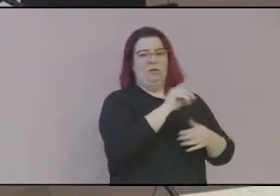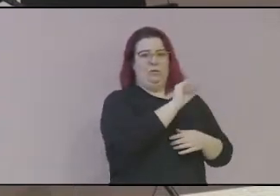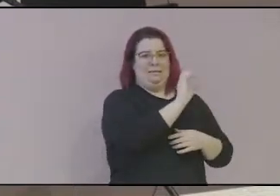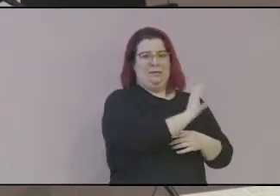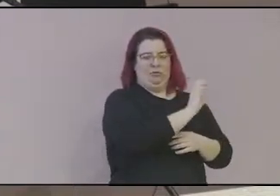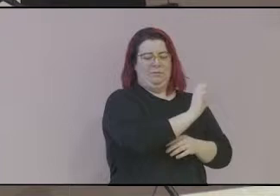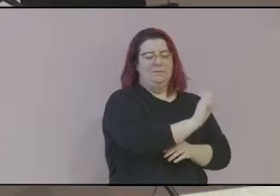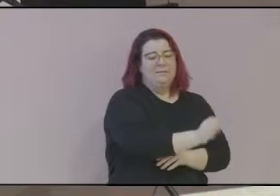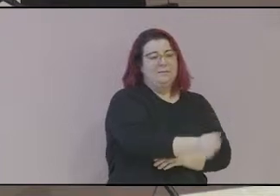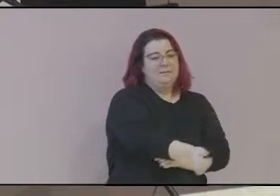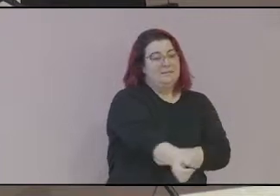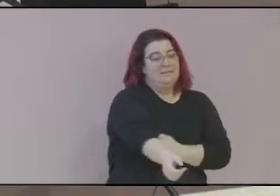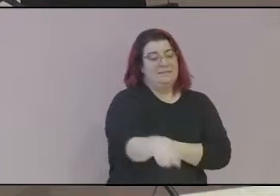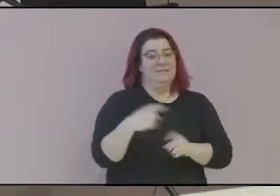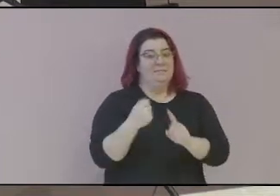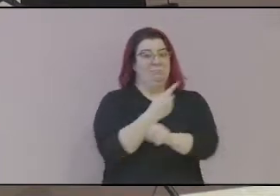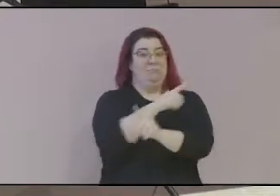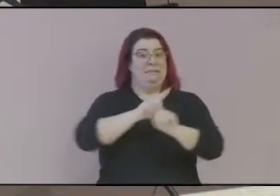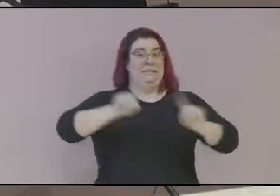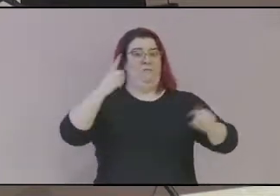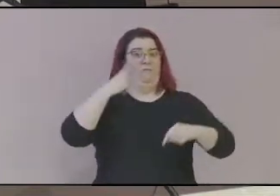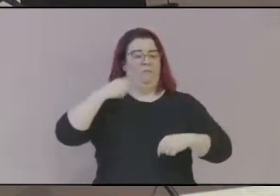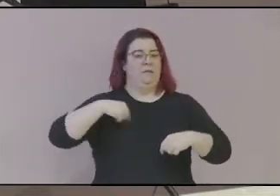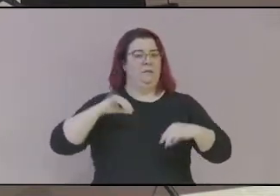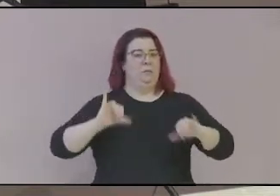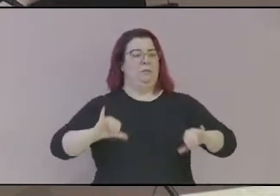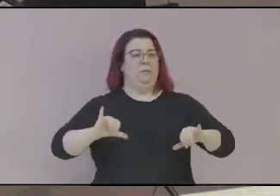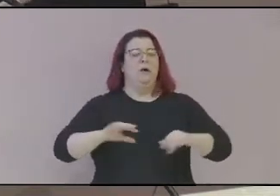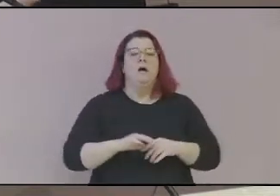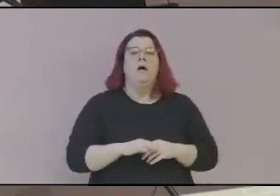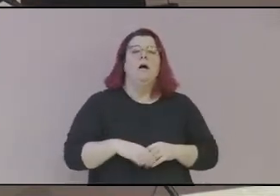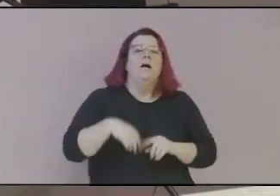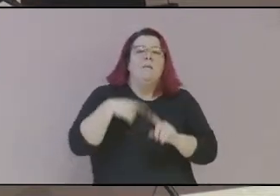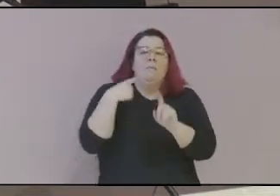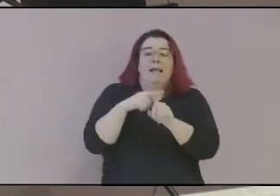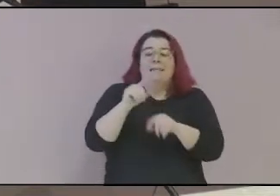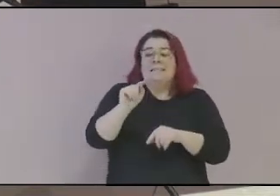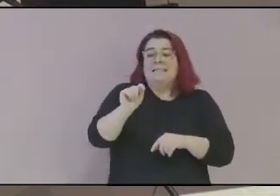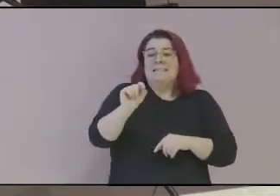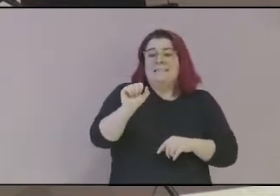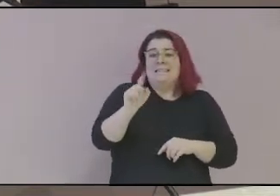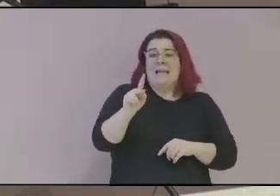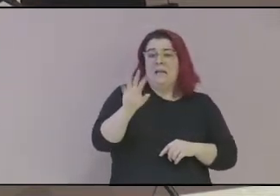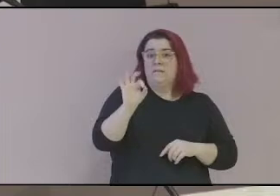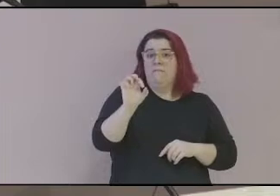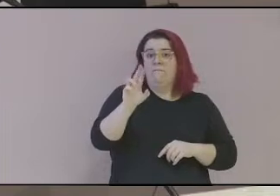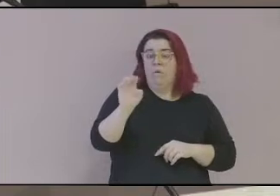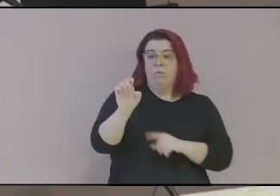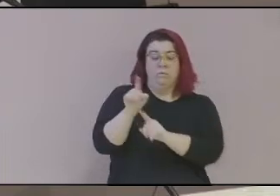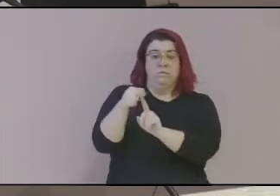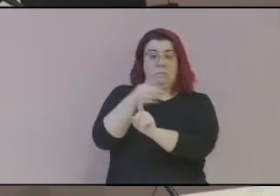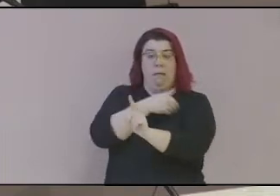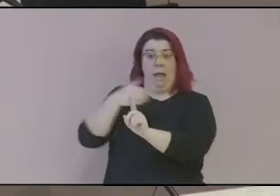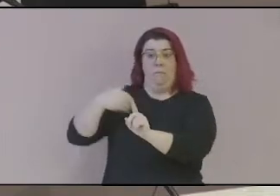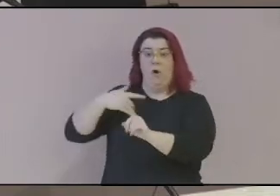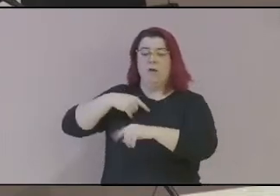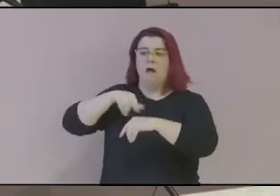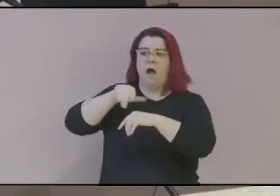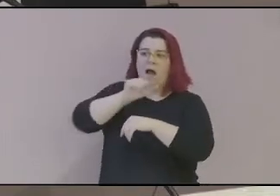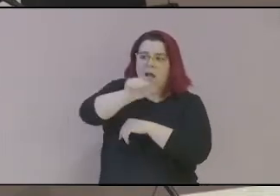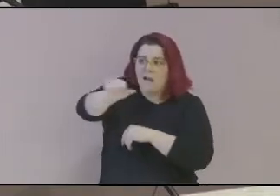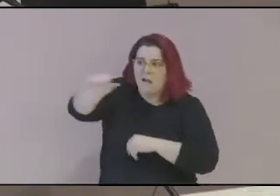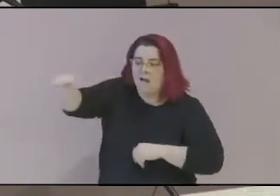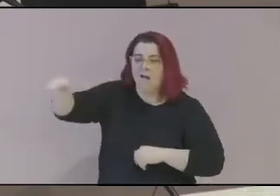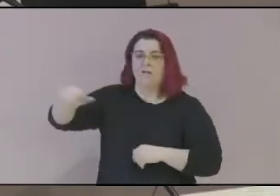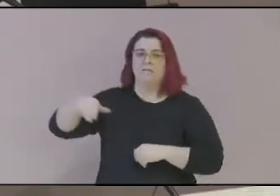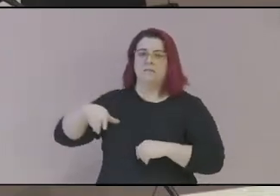I also wrote to a bunch of the task force members whose names were listed on the initial 2007 and 2015